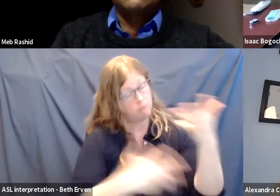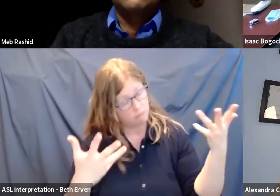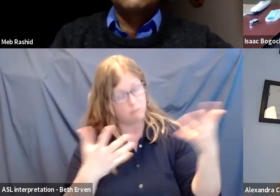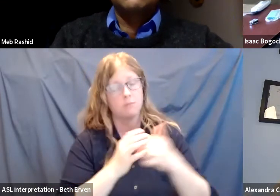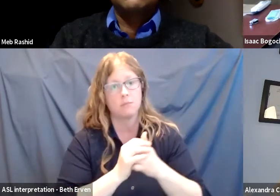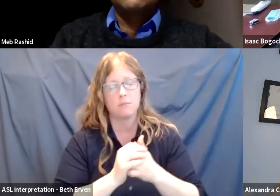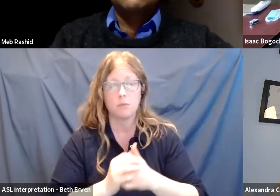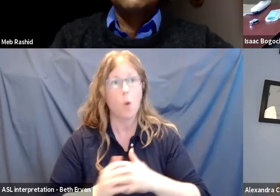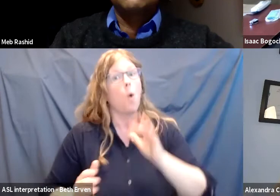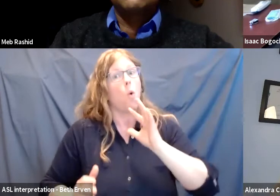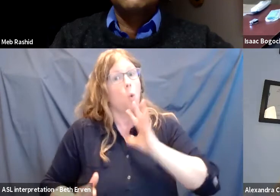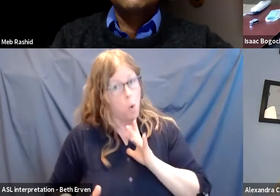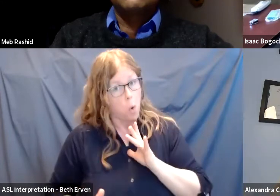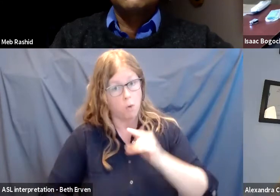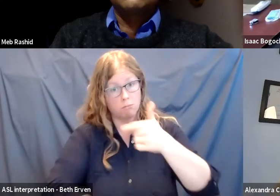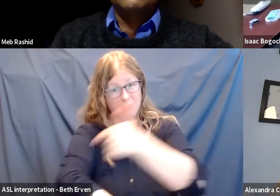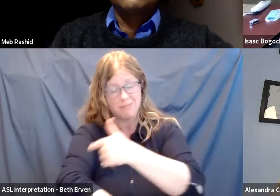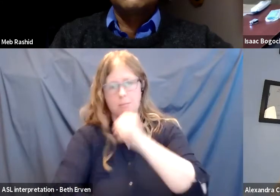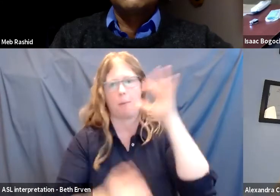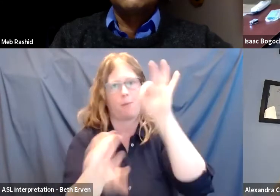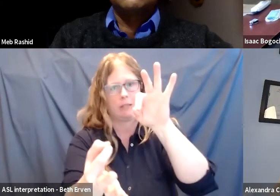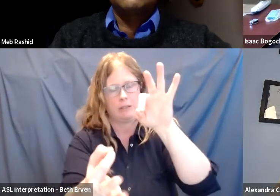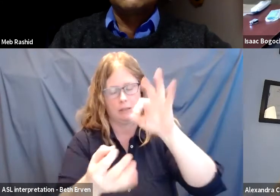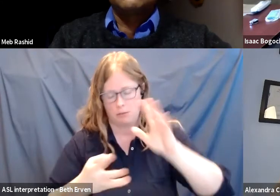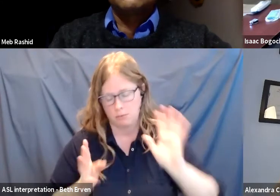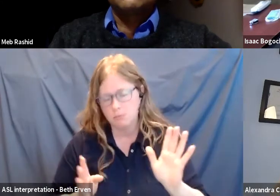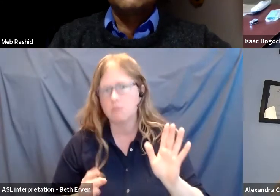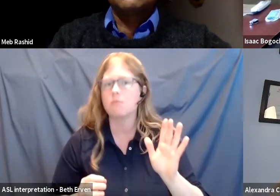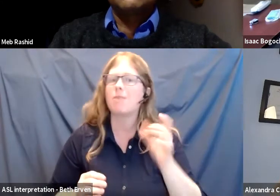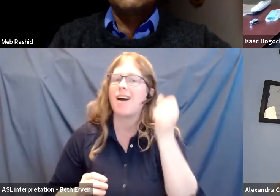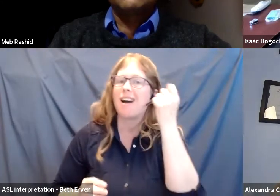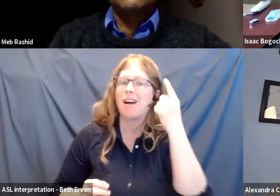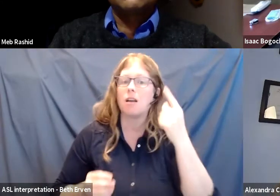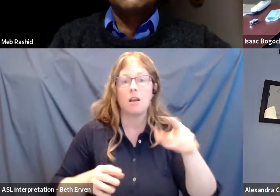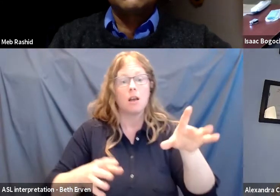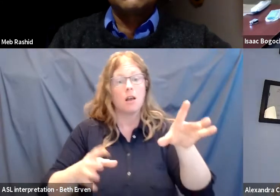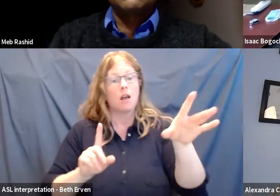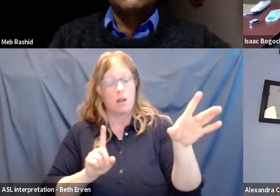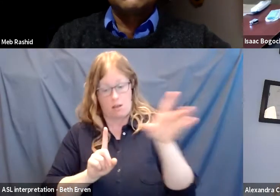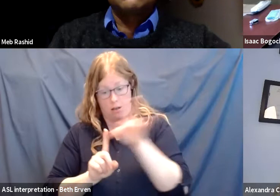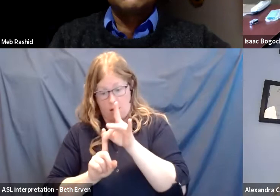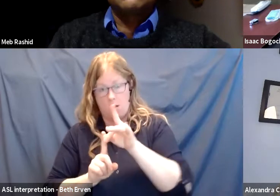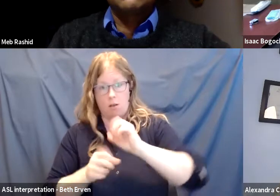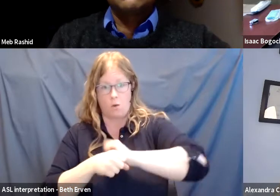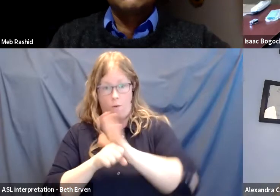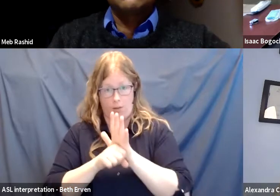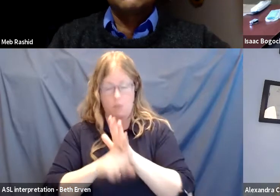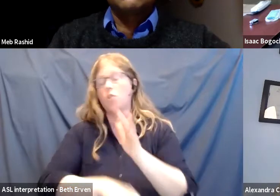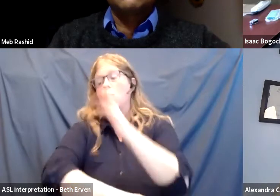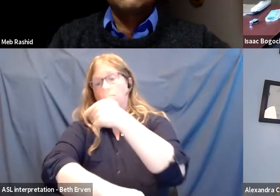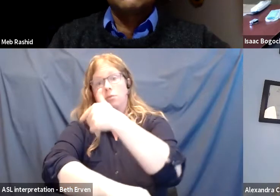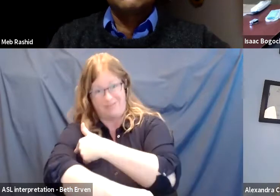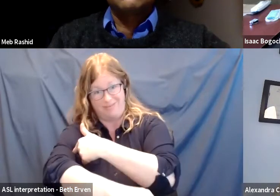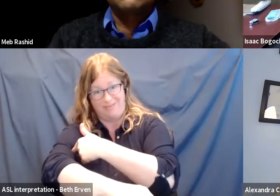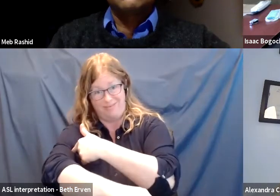they're excellent, but they're not perfect. The other important thing is, it's one thing about getting COVID. It's another, if you've been vaccinated, it's another thing about getting sick